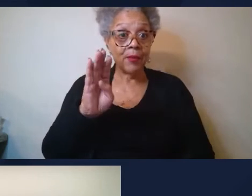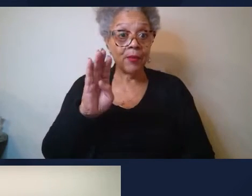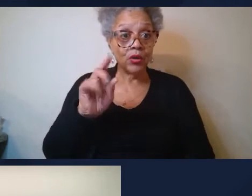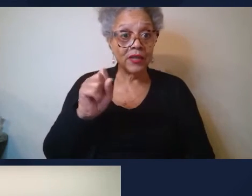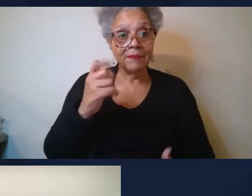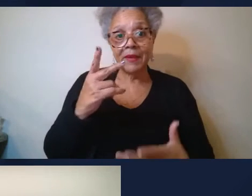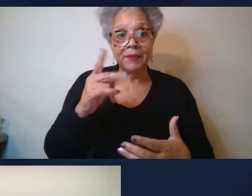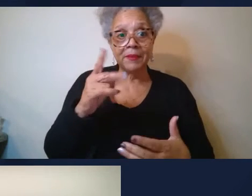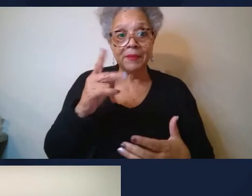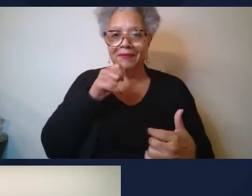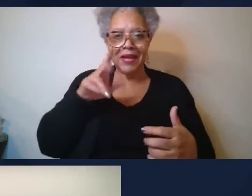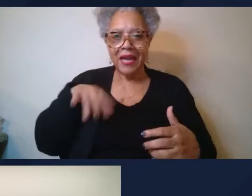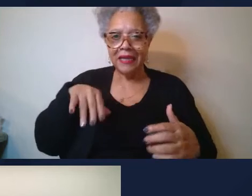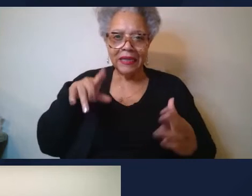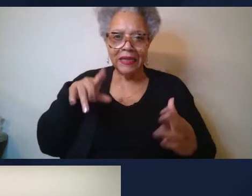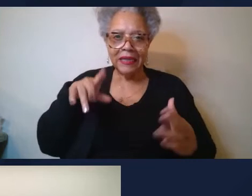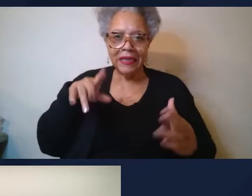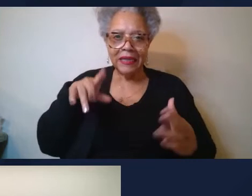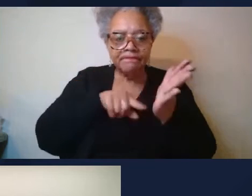because I haven't looked.